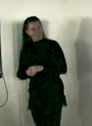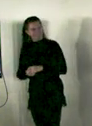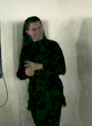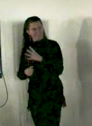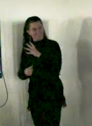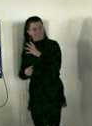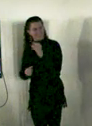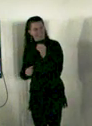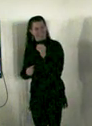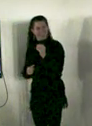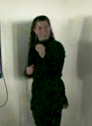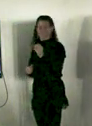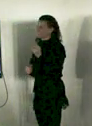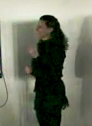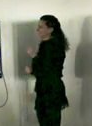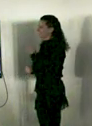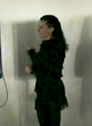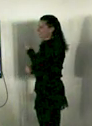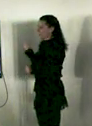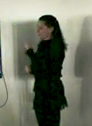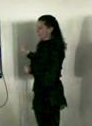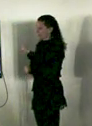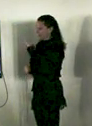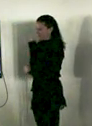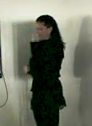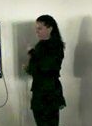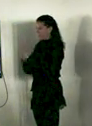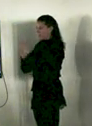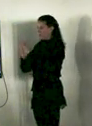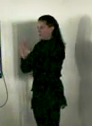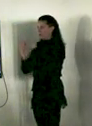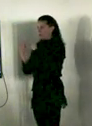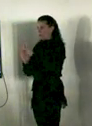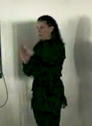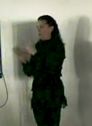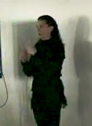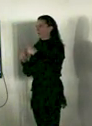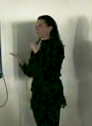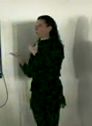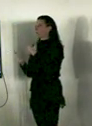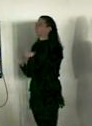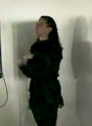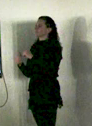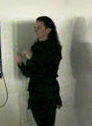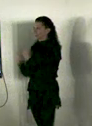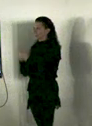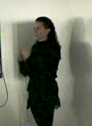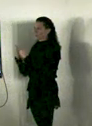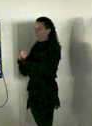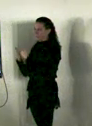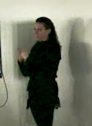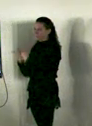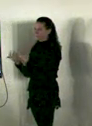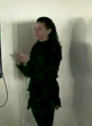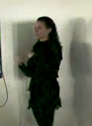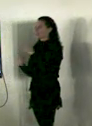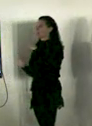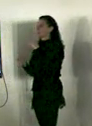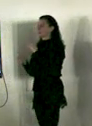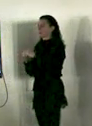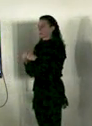And the 40% black characters are, you guessed it, from sports games, which I was talking